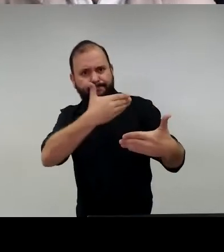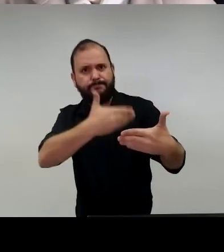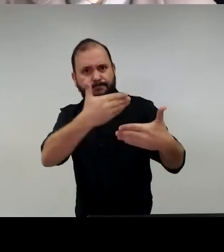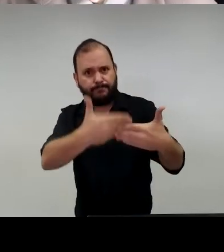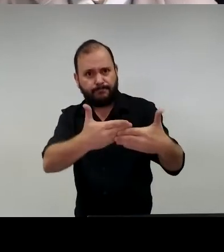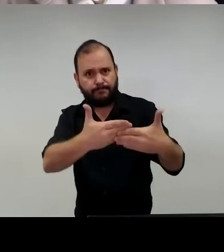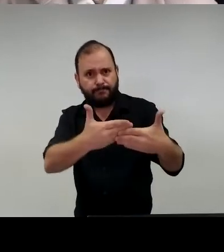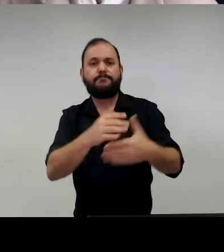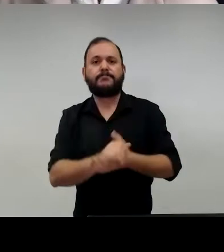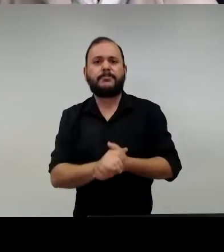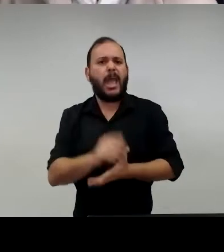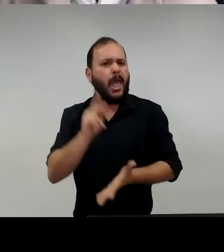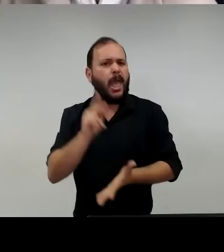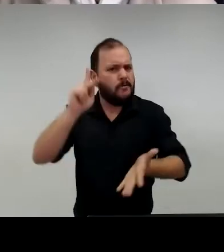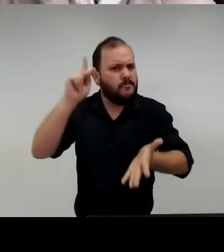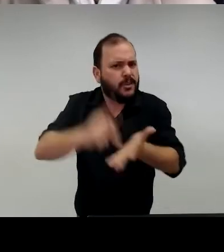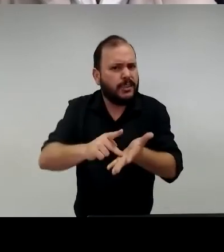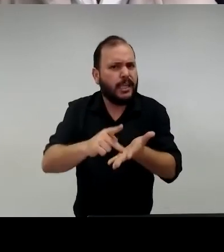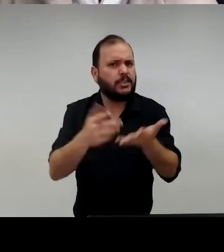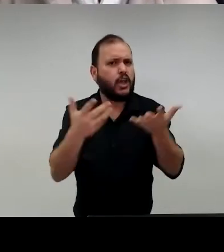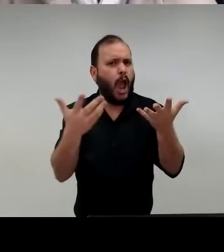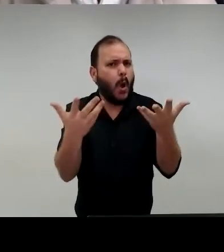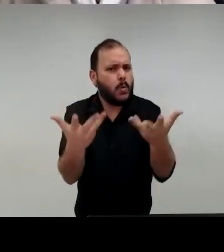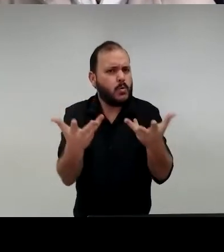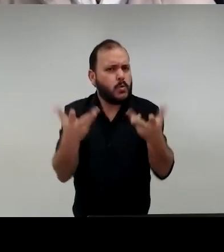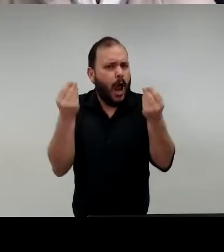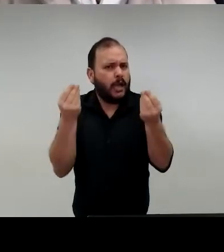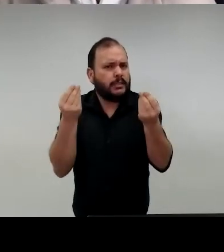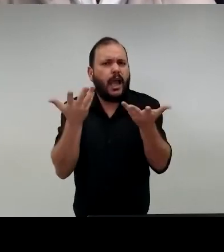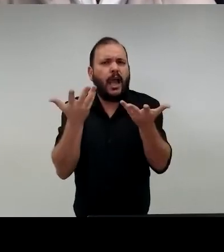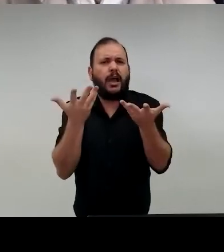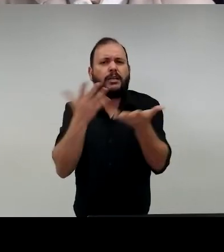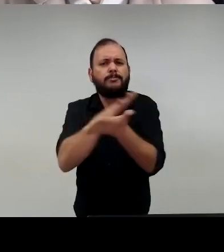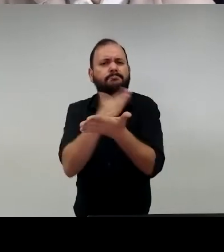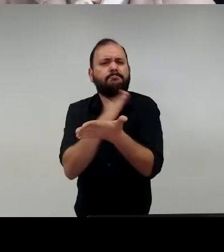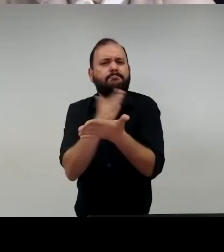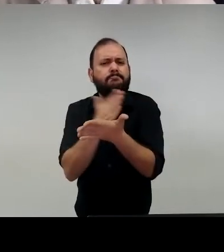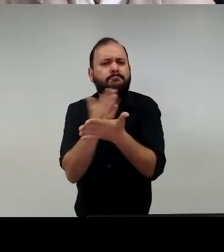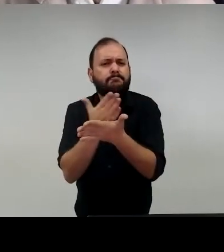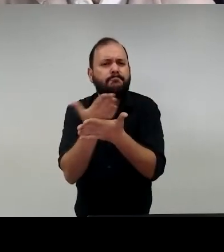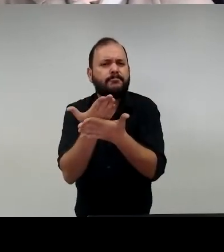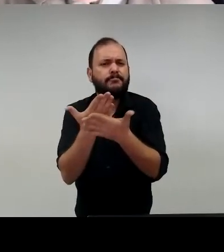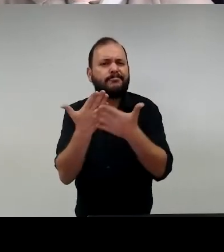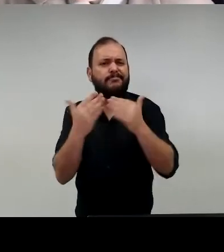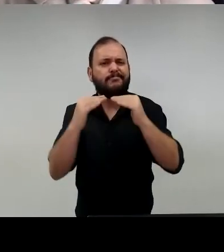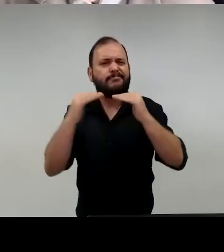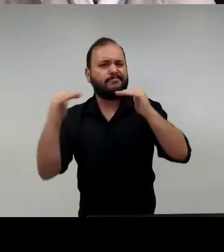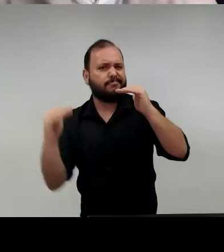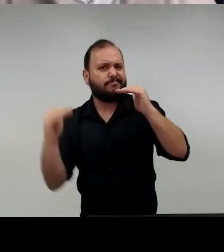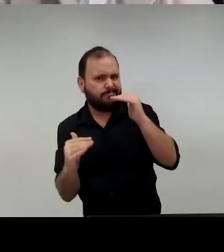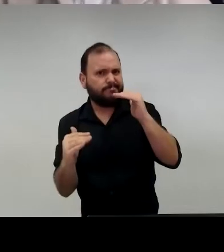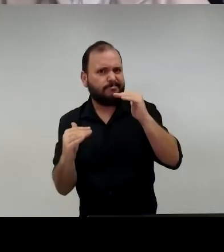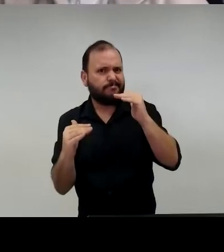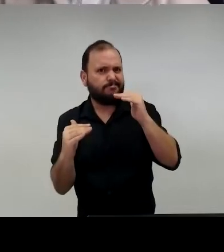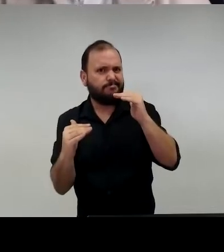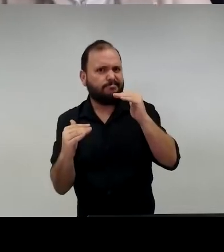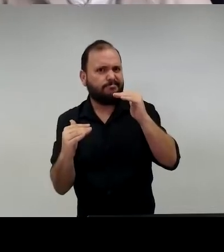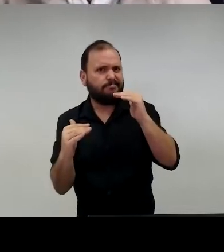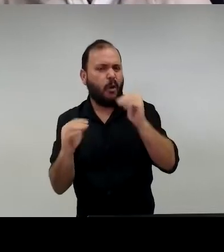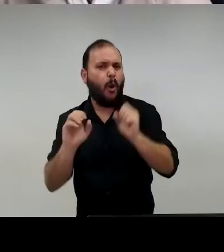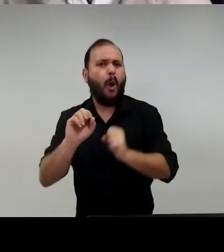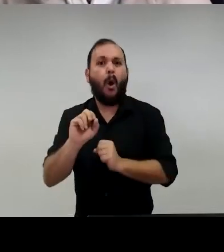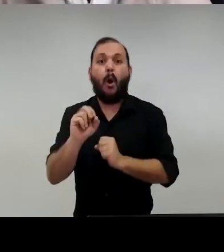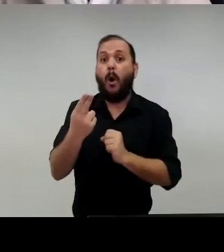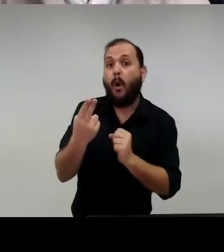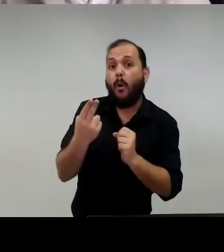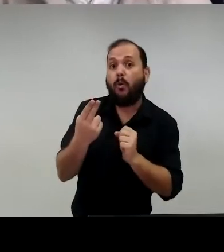it true that the quality of their interpretation stops somewhere because of that? Or can they overcome